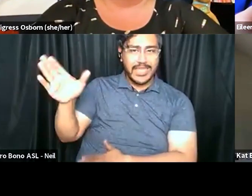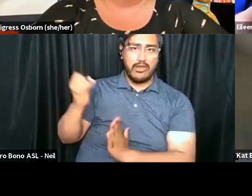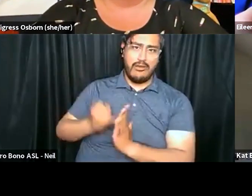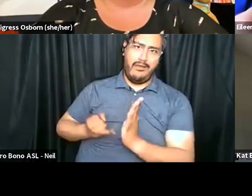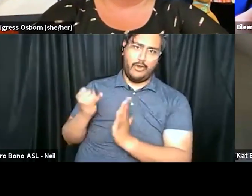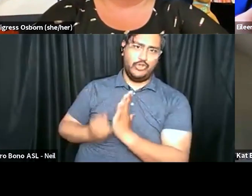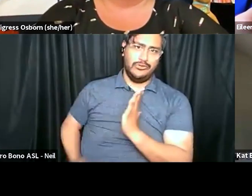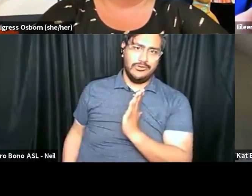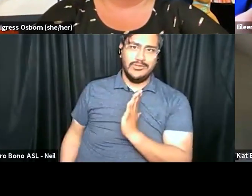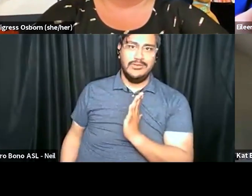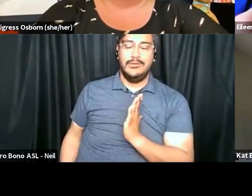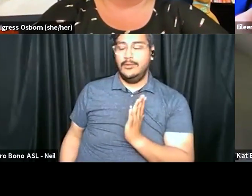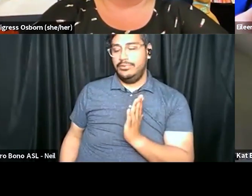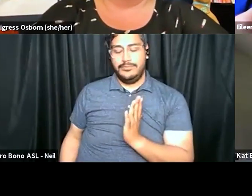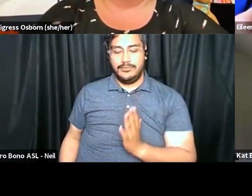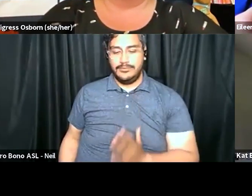And